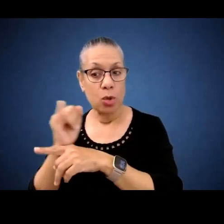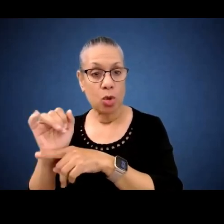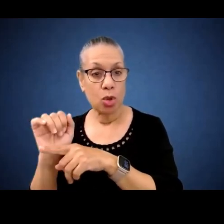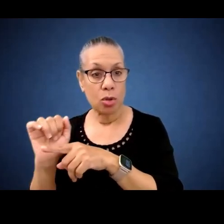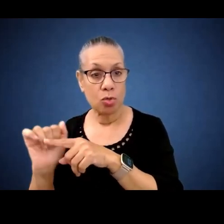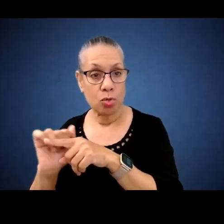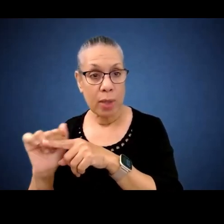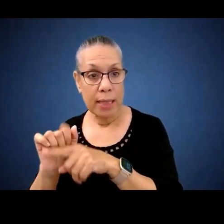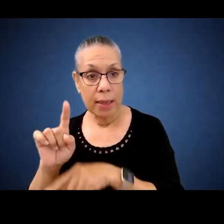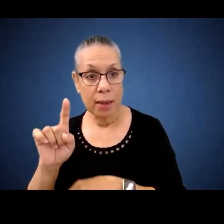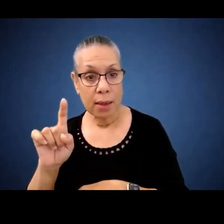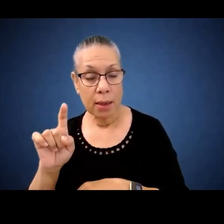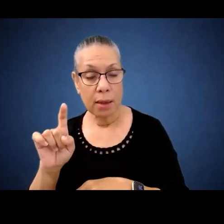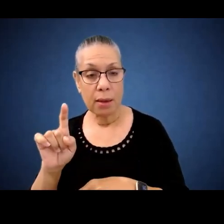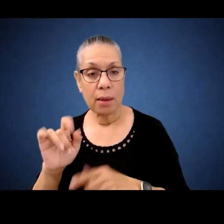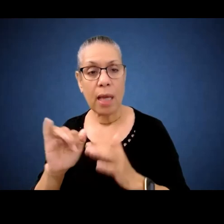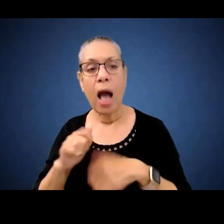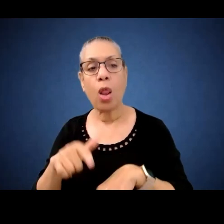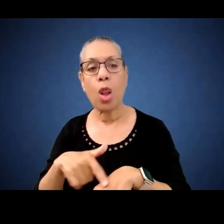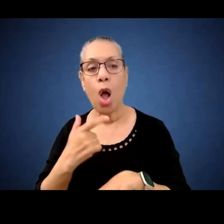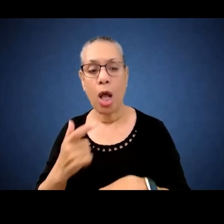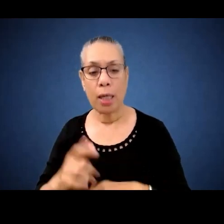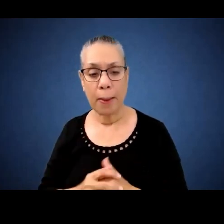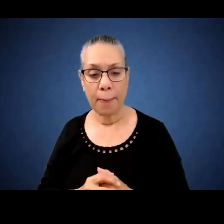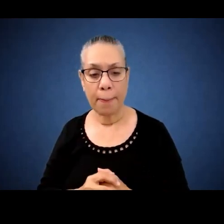Good question. Thank you for that.